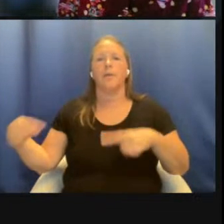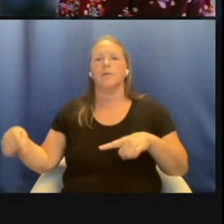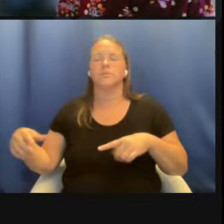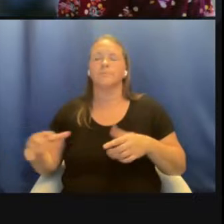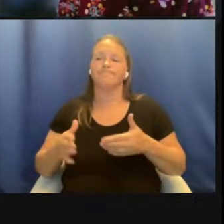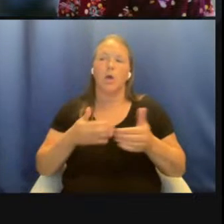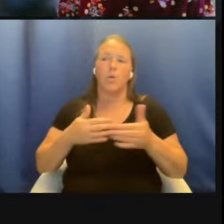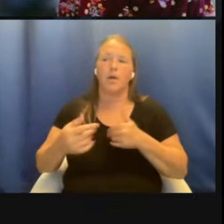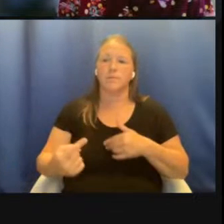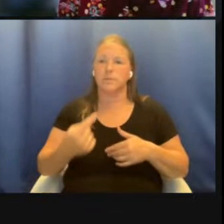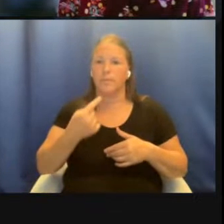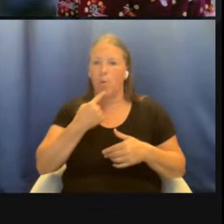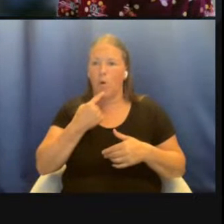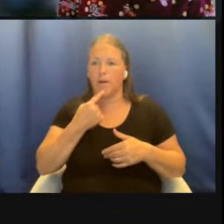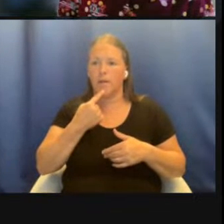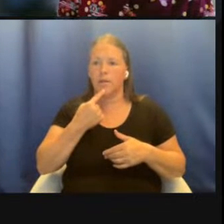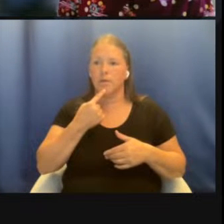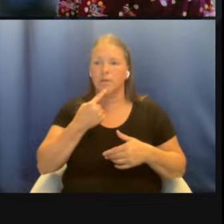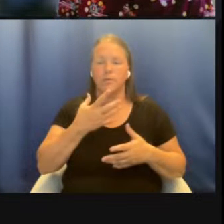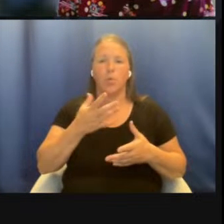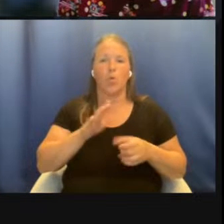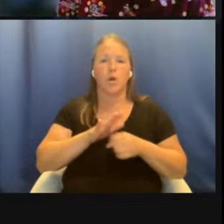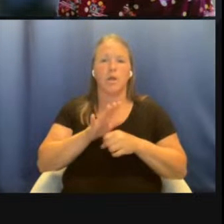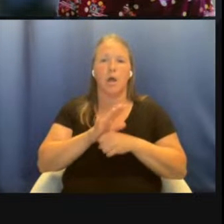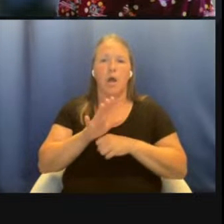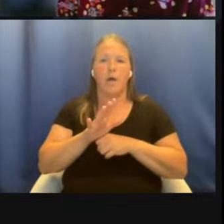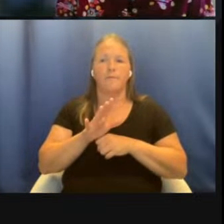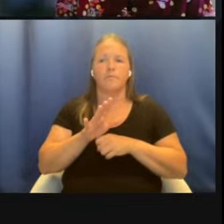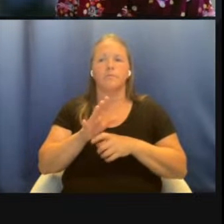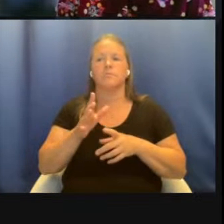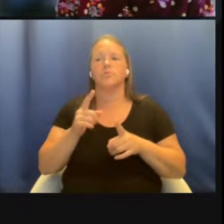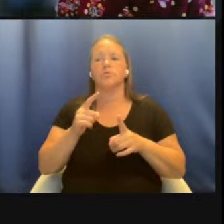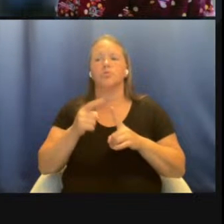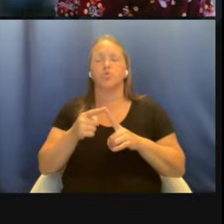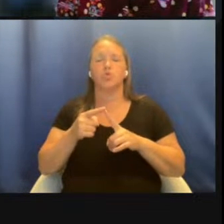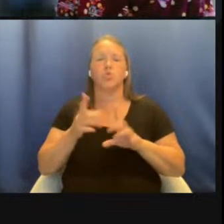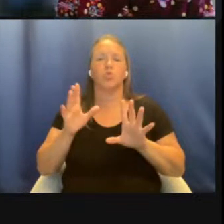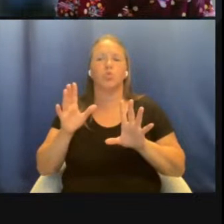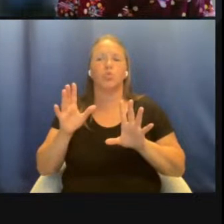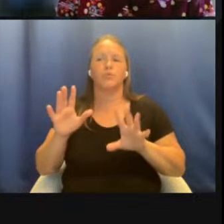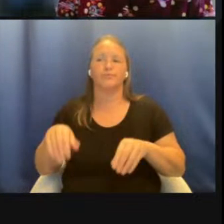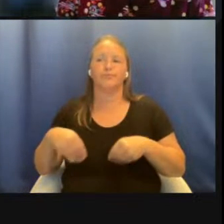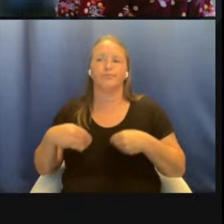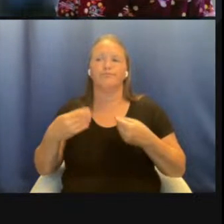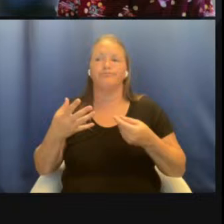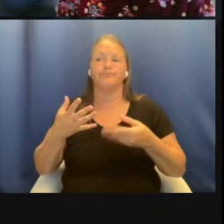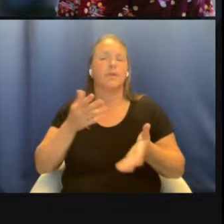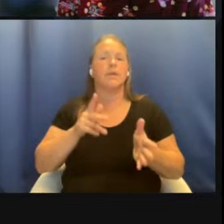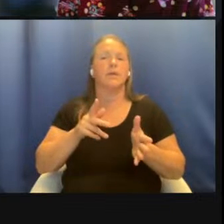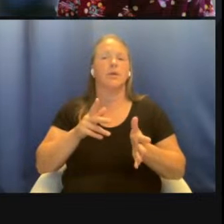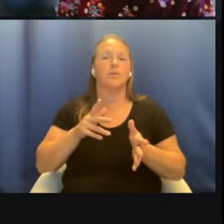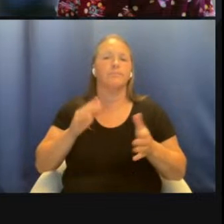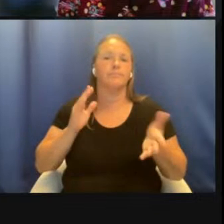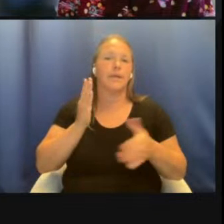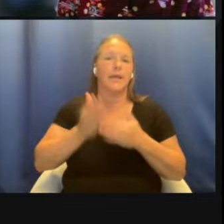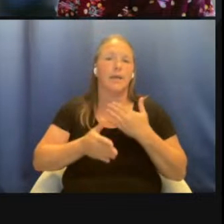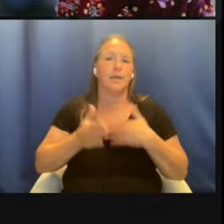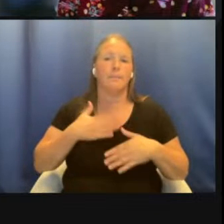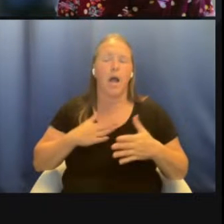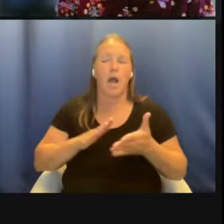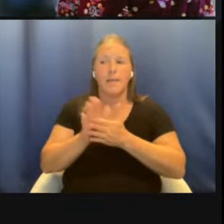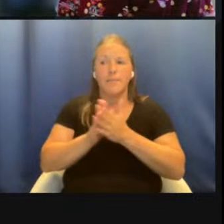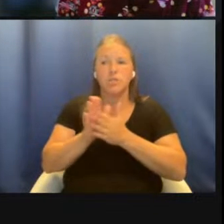aspirations." End quote. For better or worse, my take on her, this self-made woman, driven by ambition,